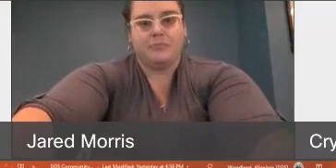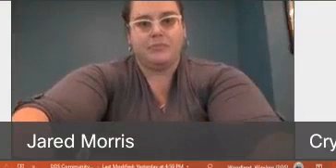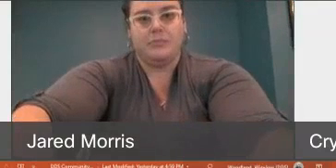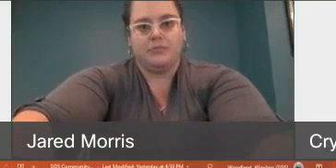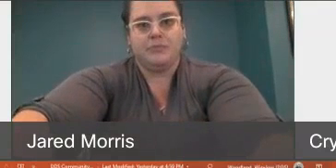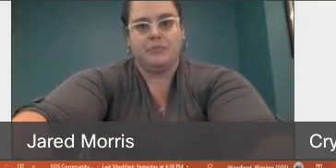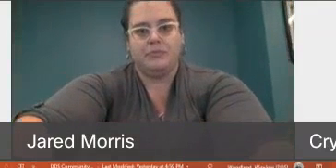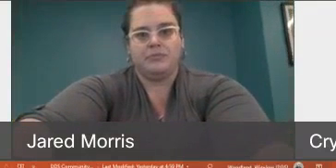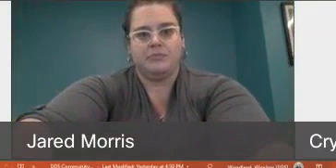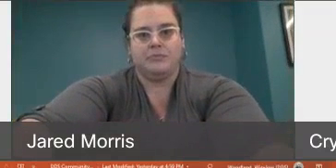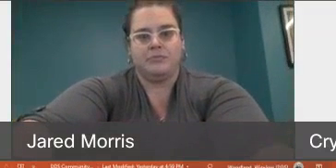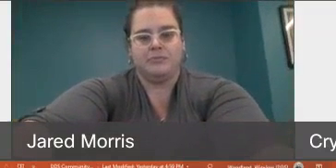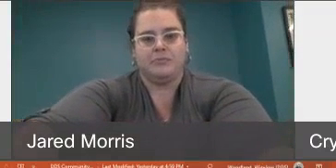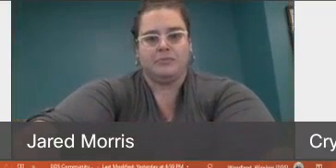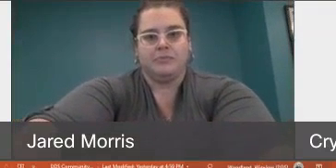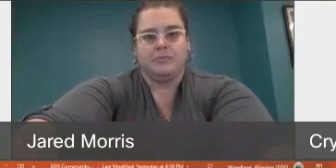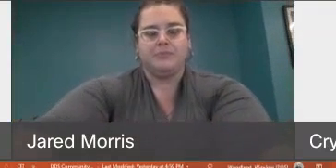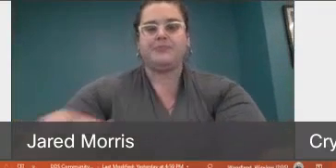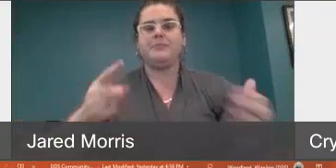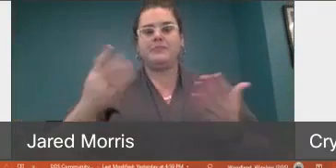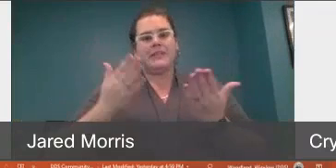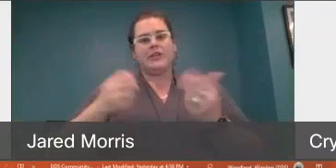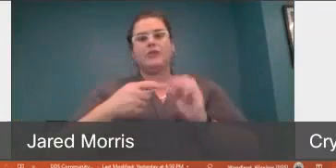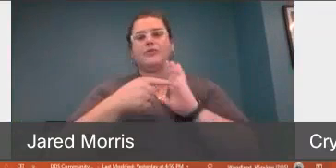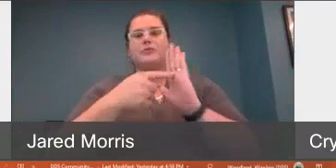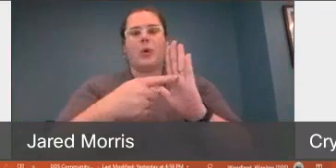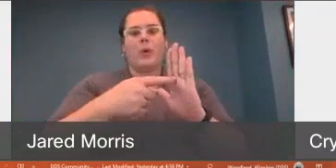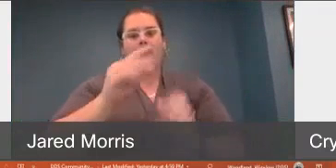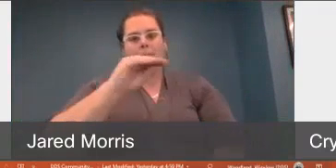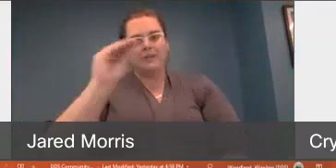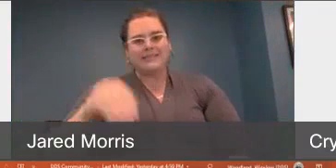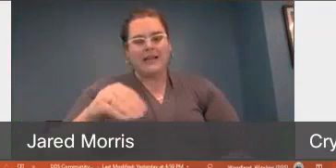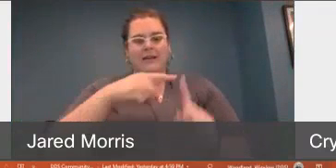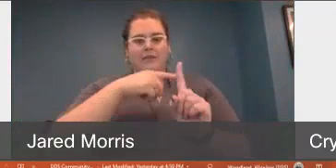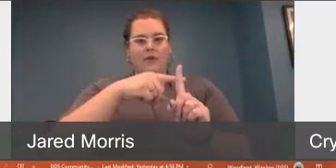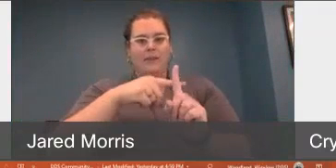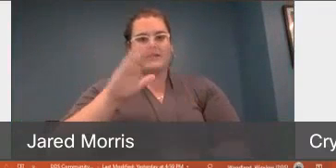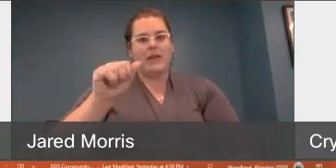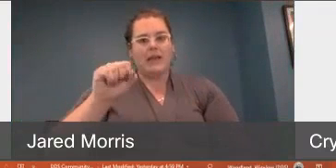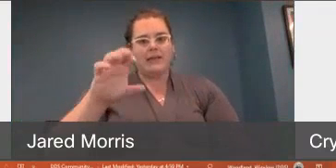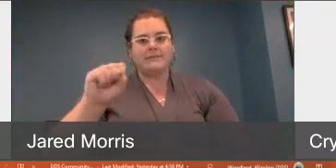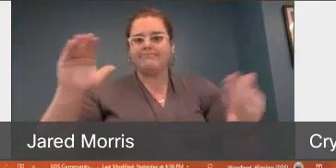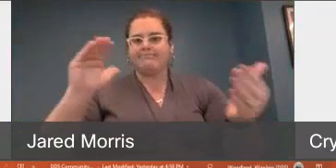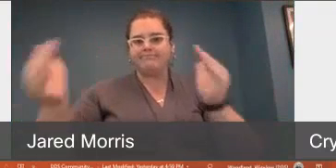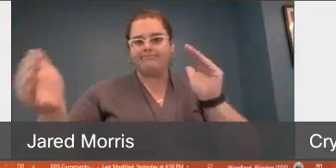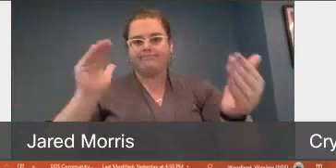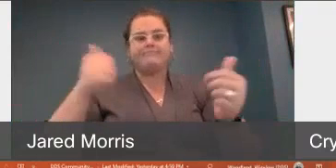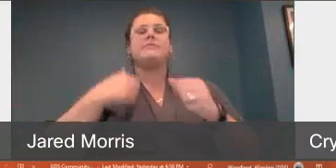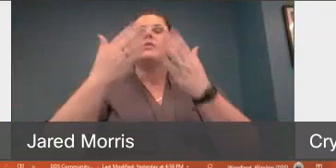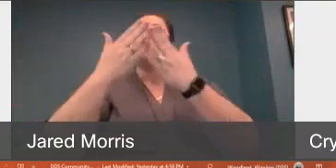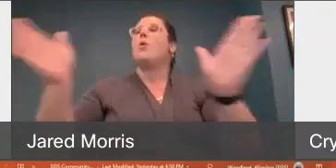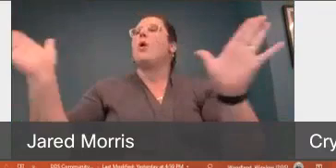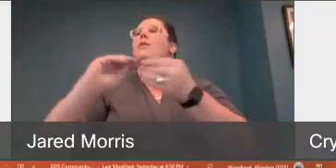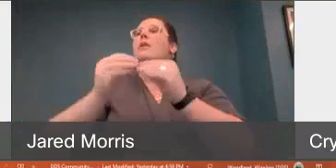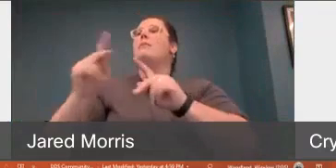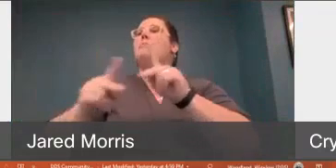of positive cases relative to the overall number of people in that placement type